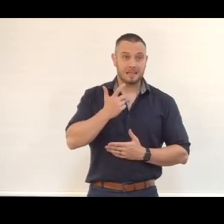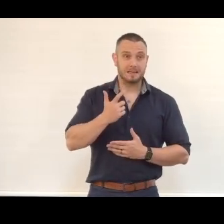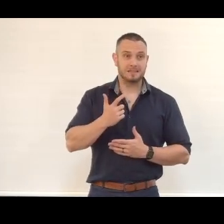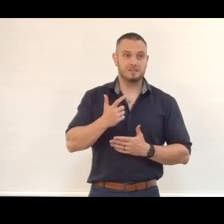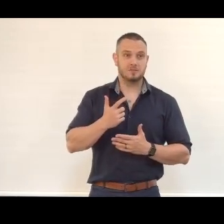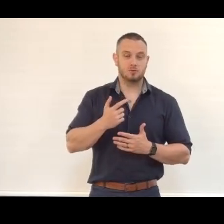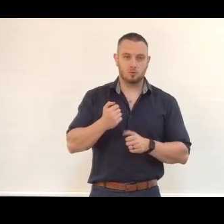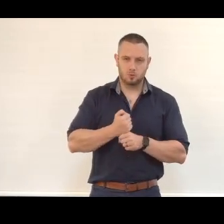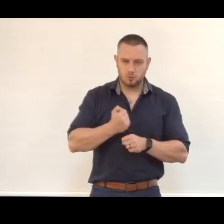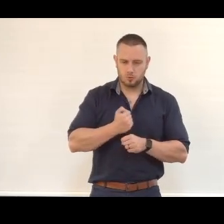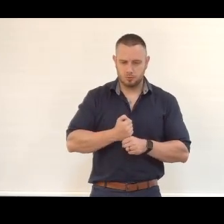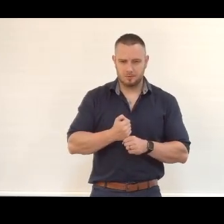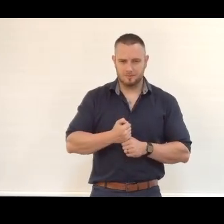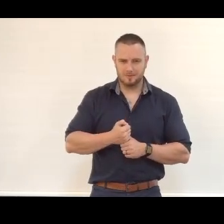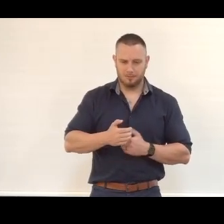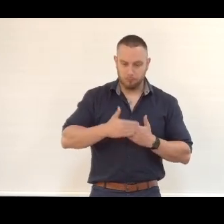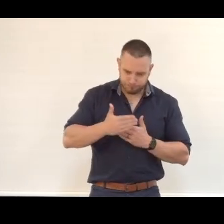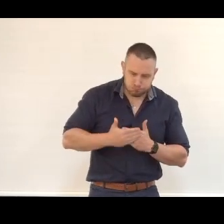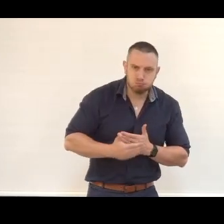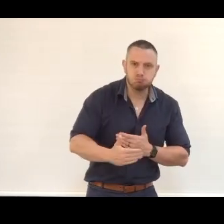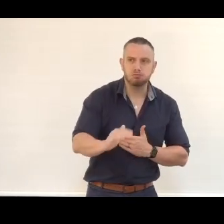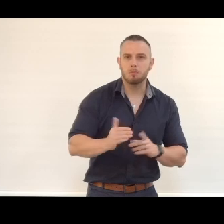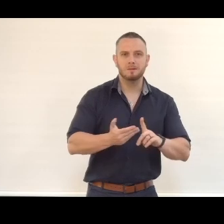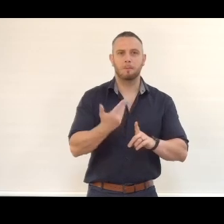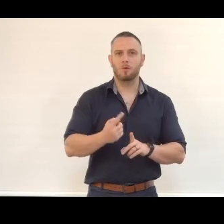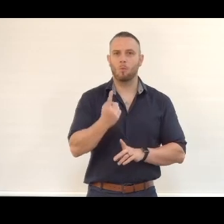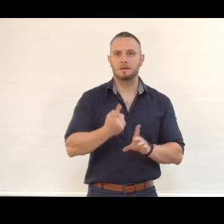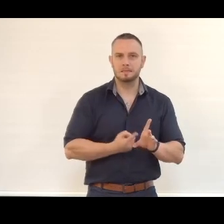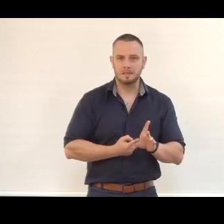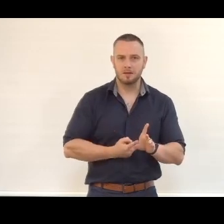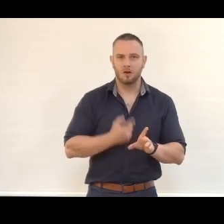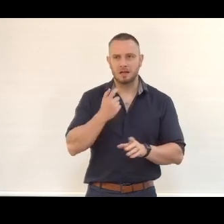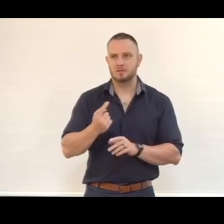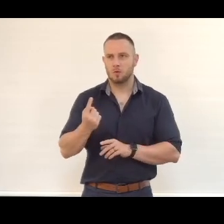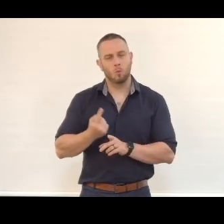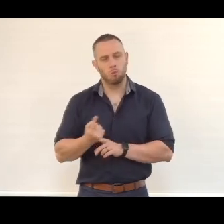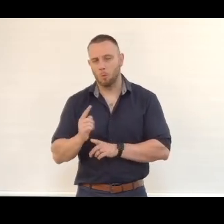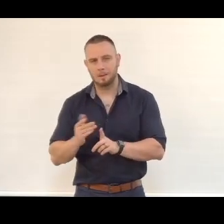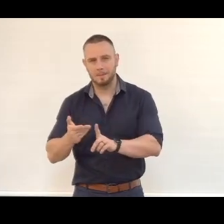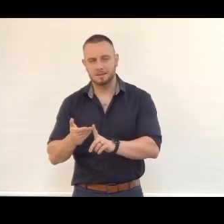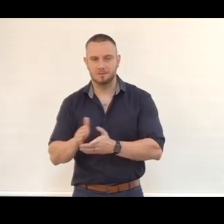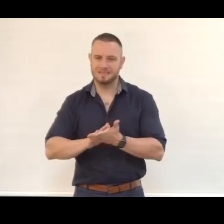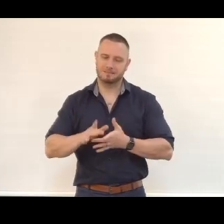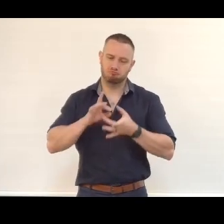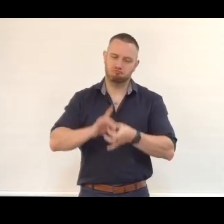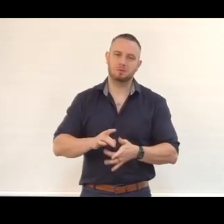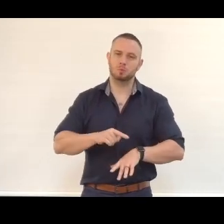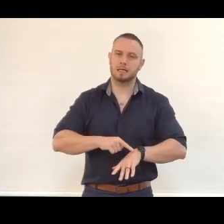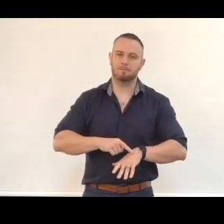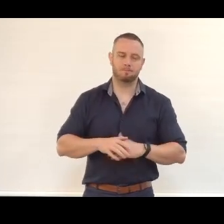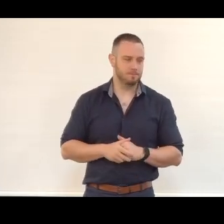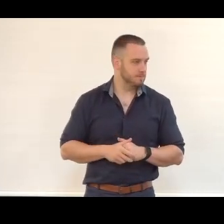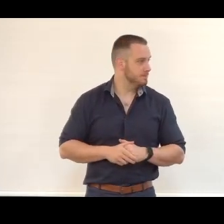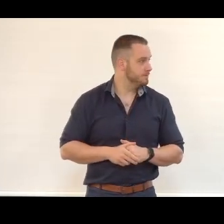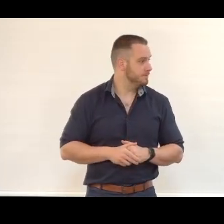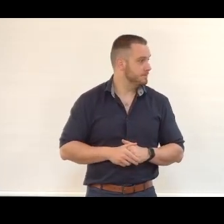do very long missions. So there was a 1-year mission, but it's also able to do only like 1-week missions. So it's very time independent. And of course,